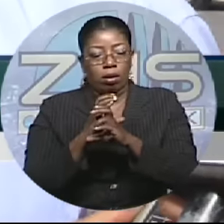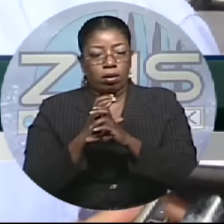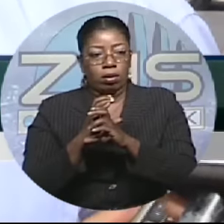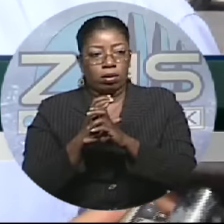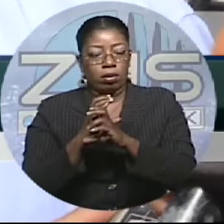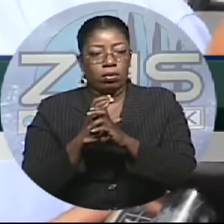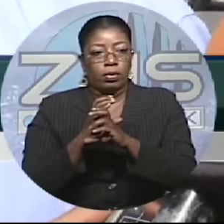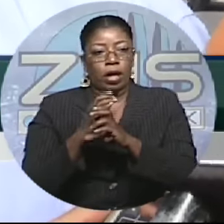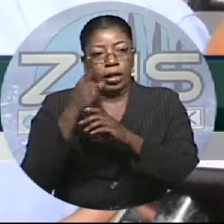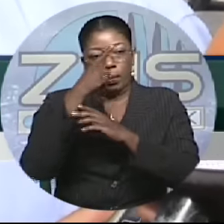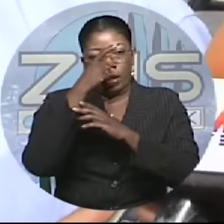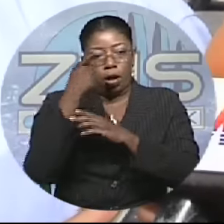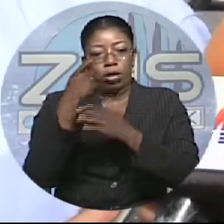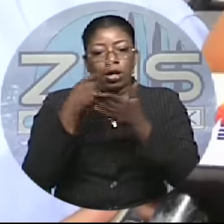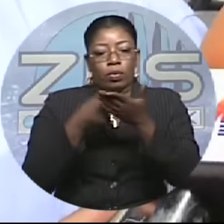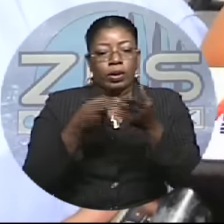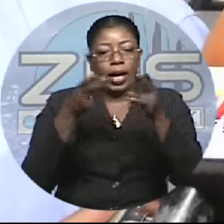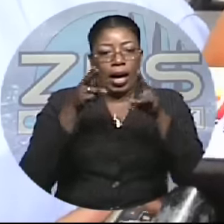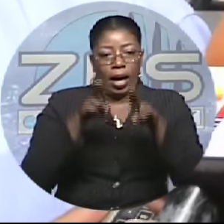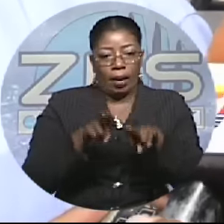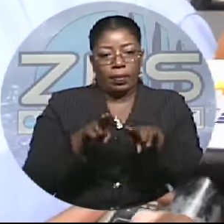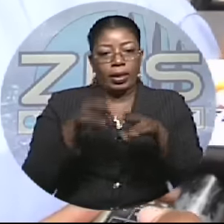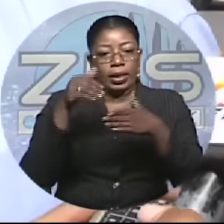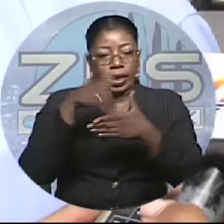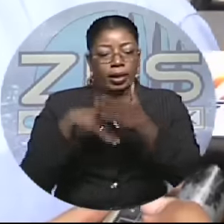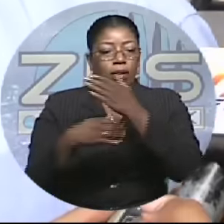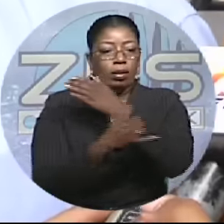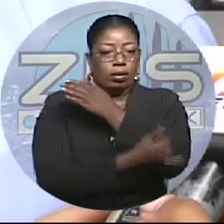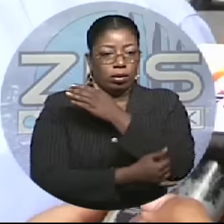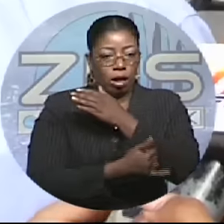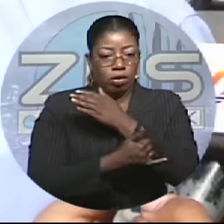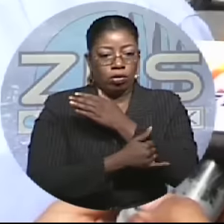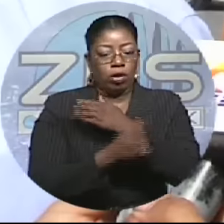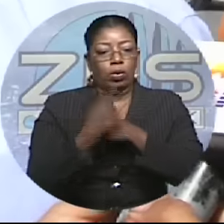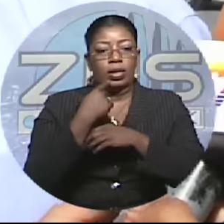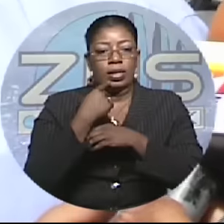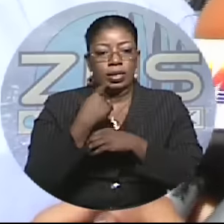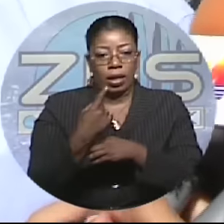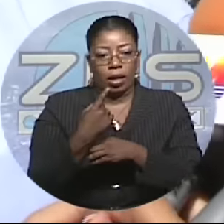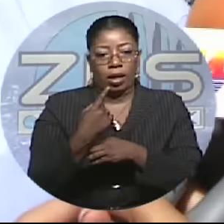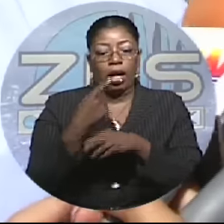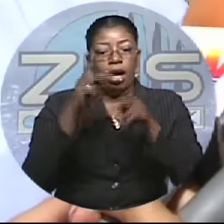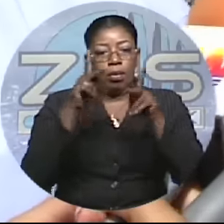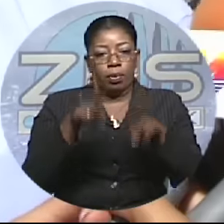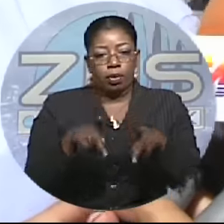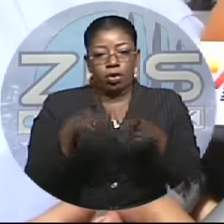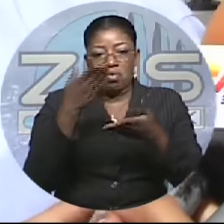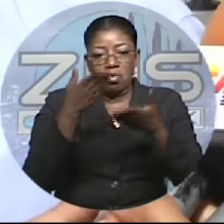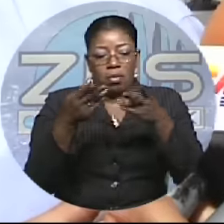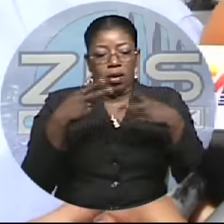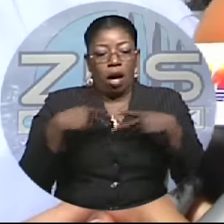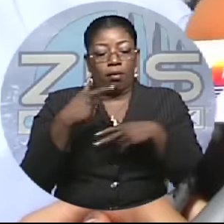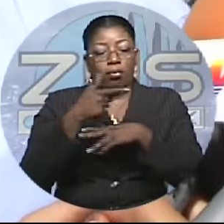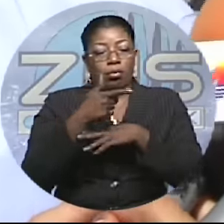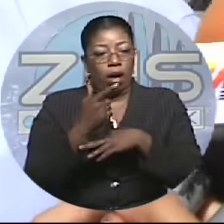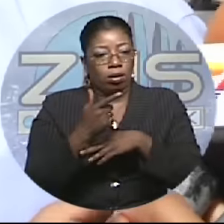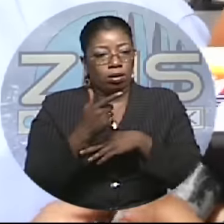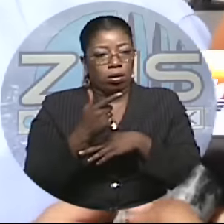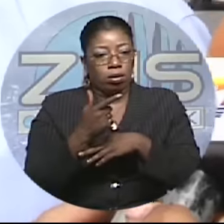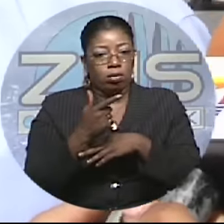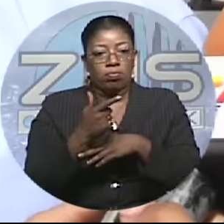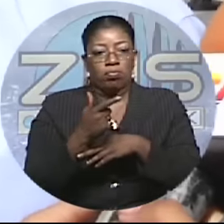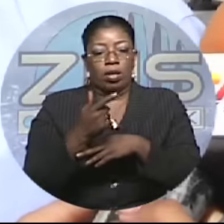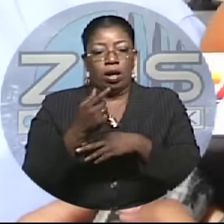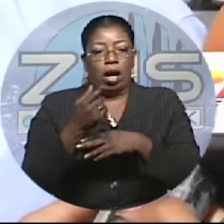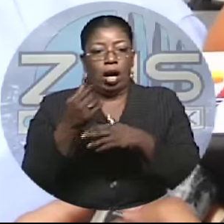and so because of what is happening in our country, and so we want to say to persons too, who might be in possession of firearms,